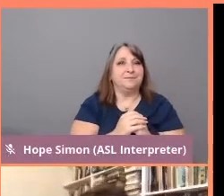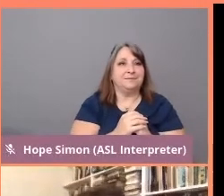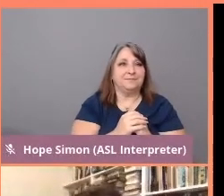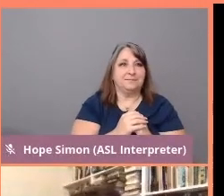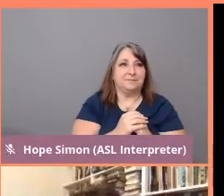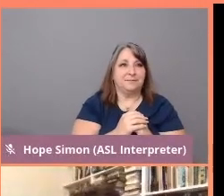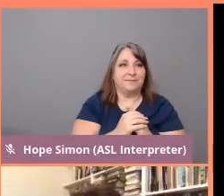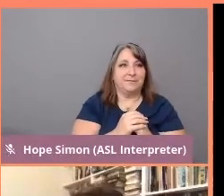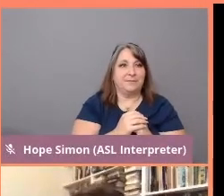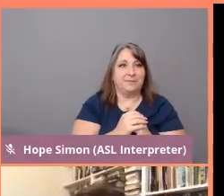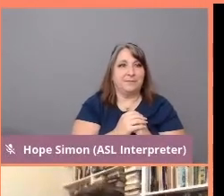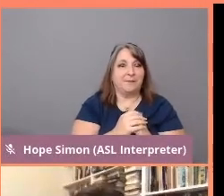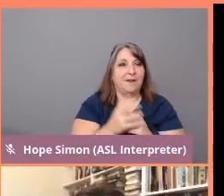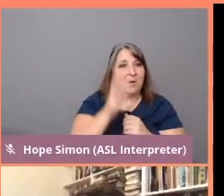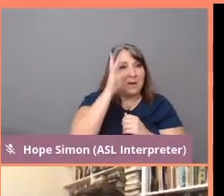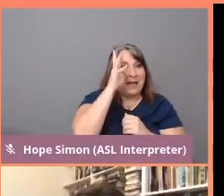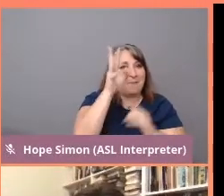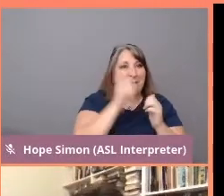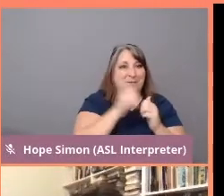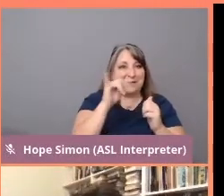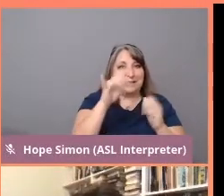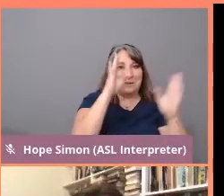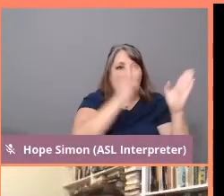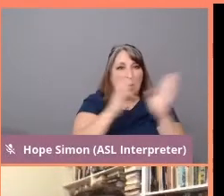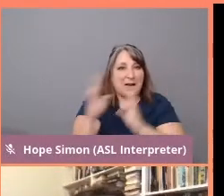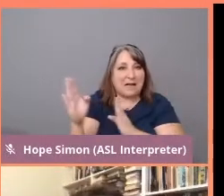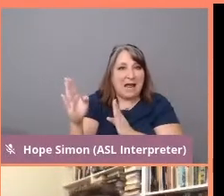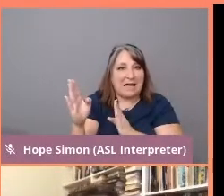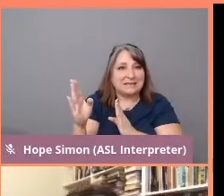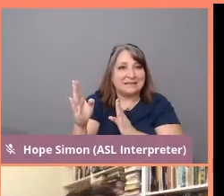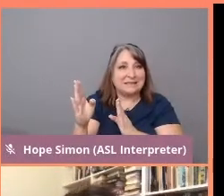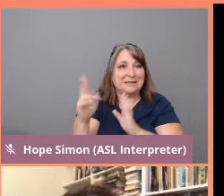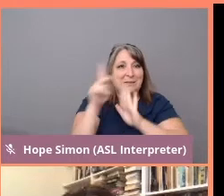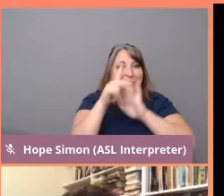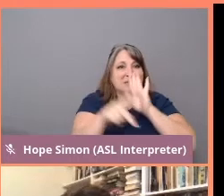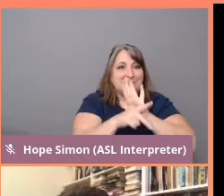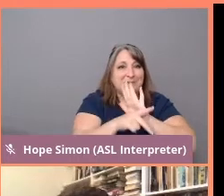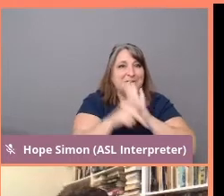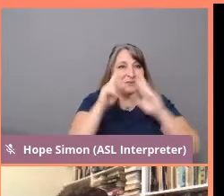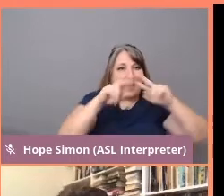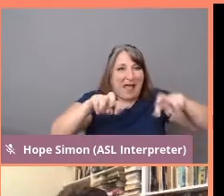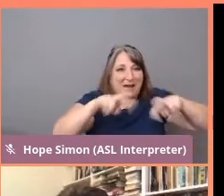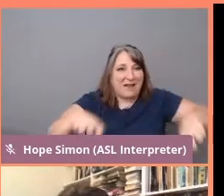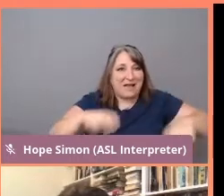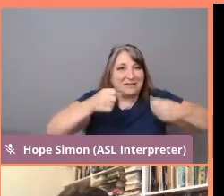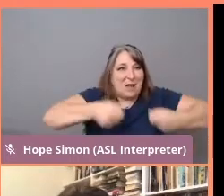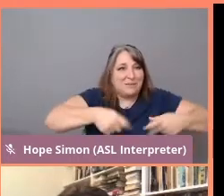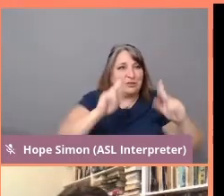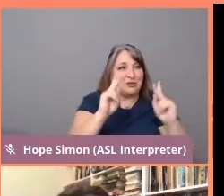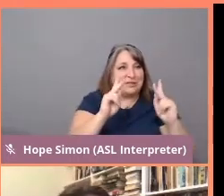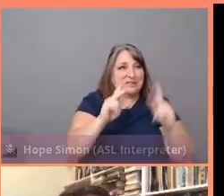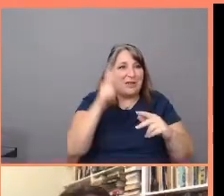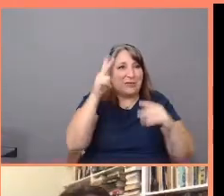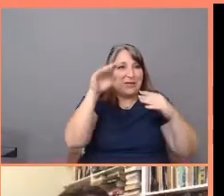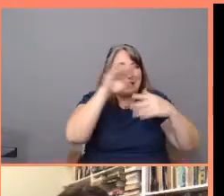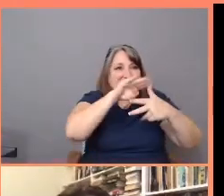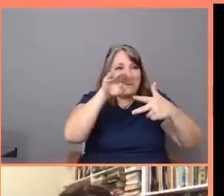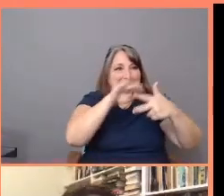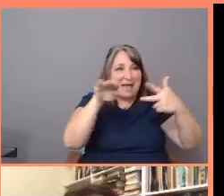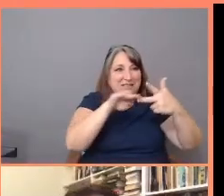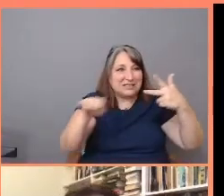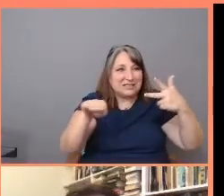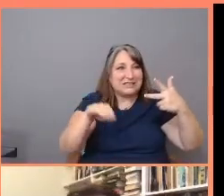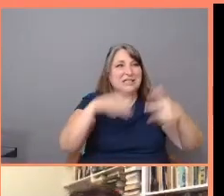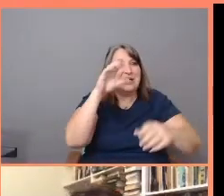So we came up with this organizing principle to analyze opportunities, 3 dimensions, including the length of